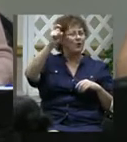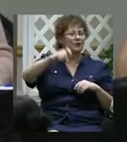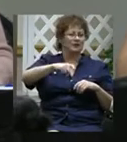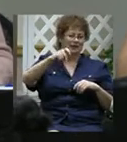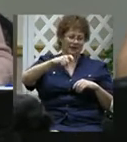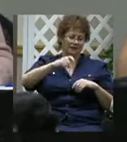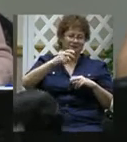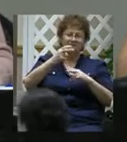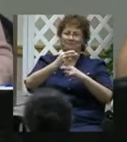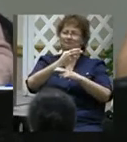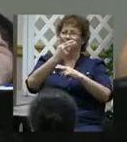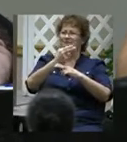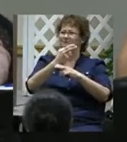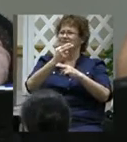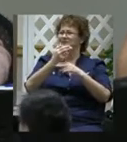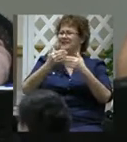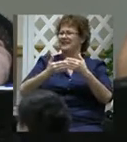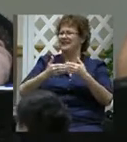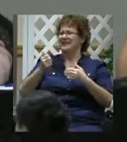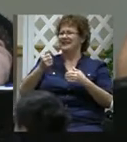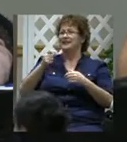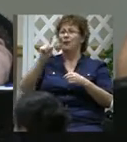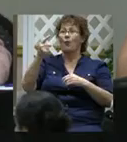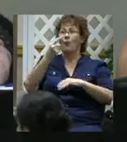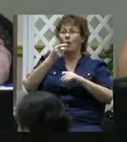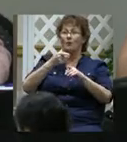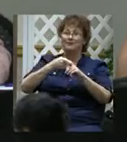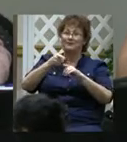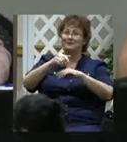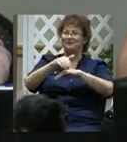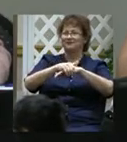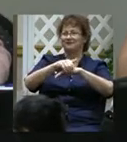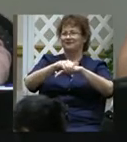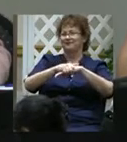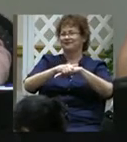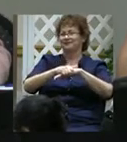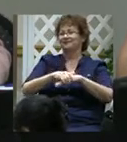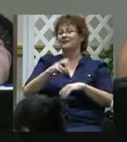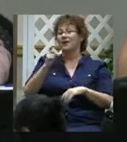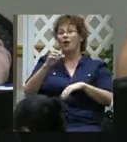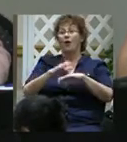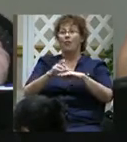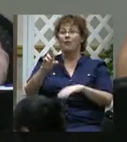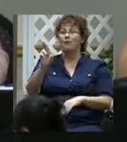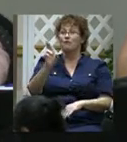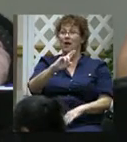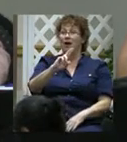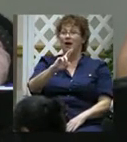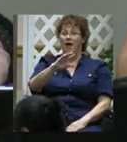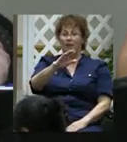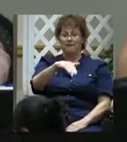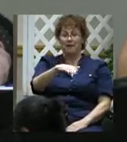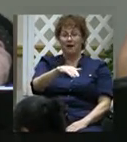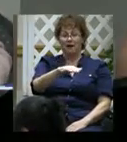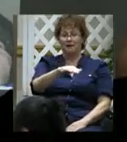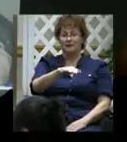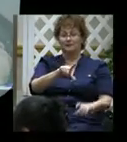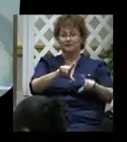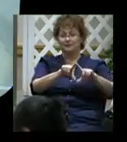very easily, and it's only in English. Now, what you see on the right at the bottom